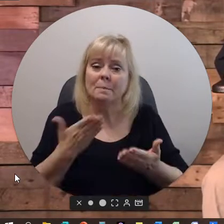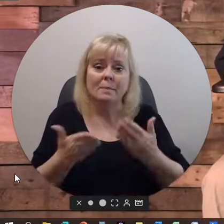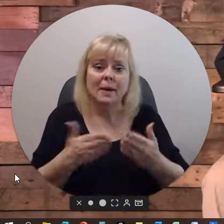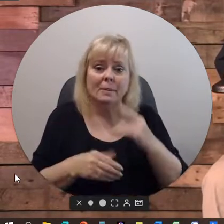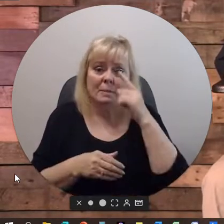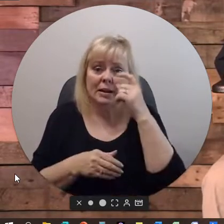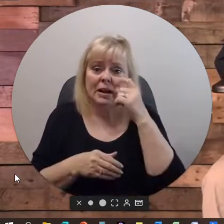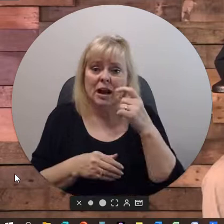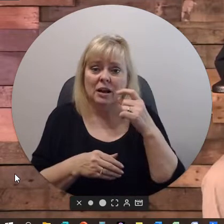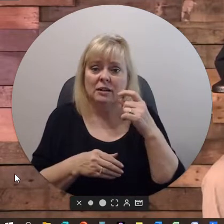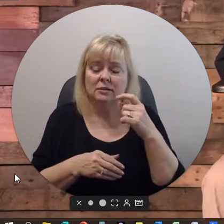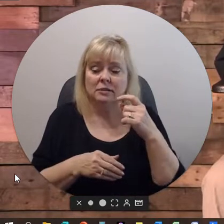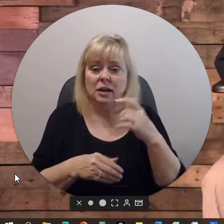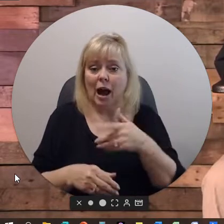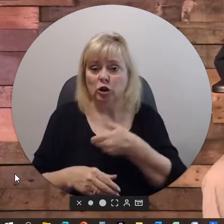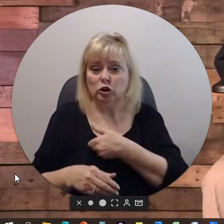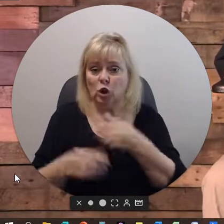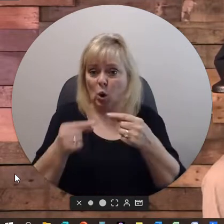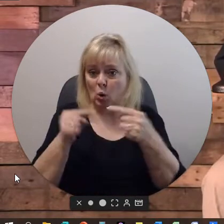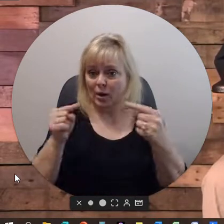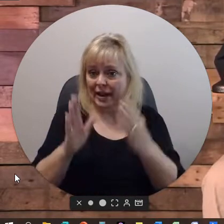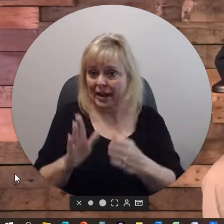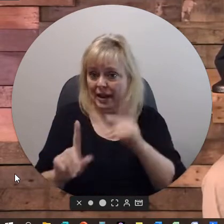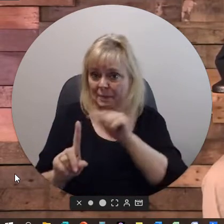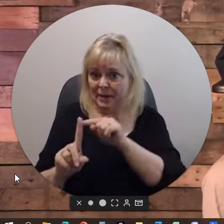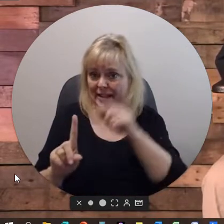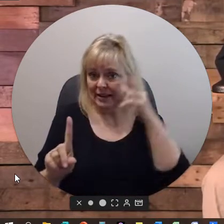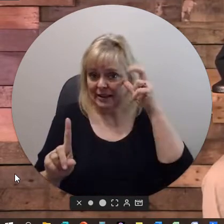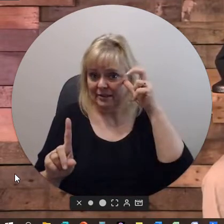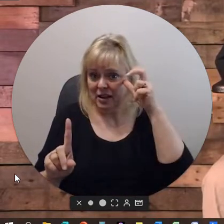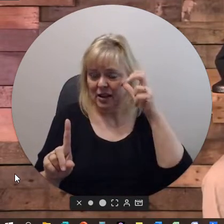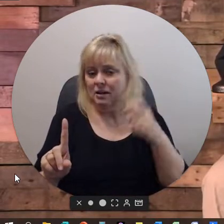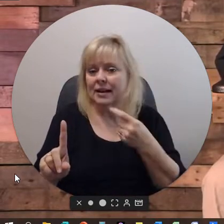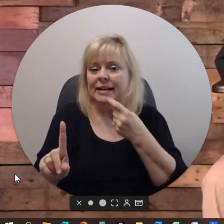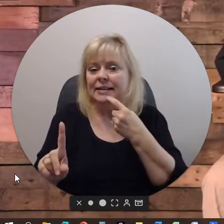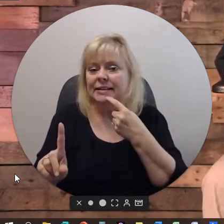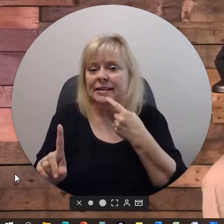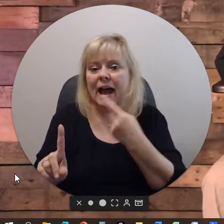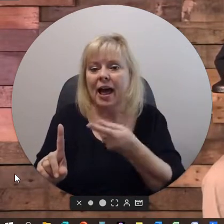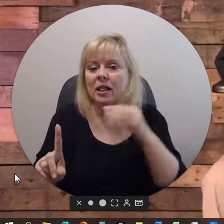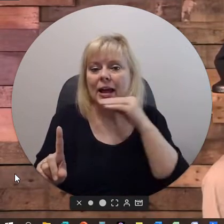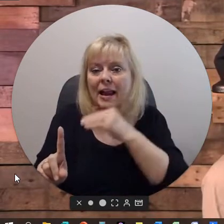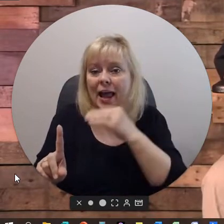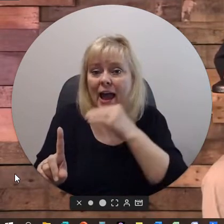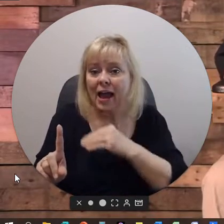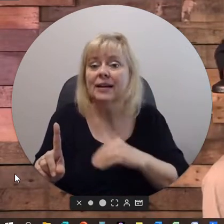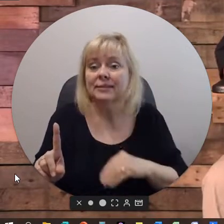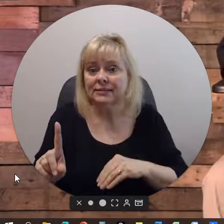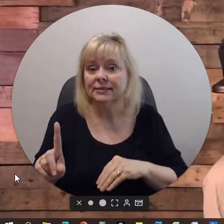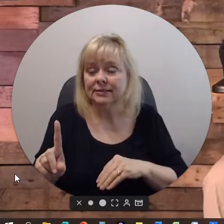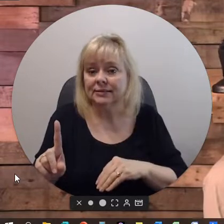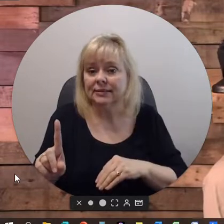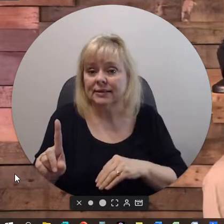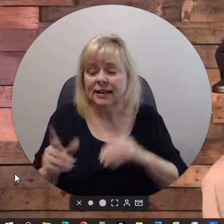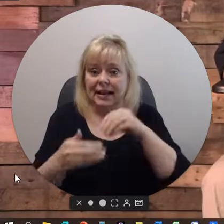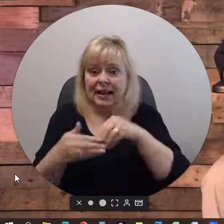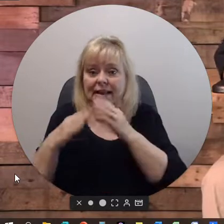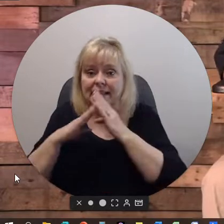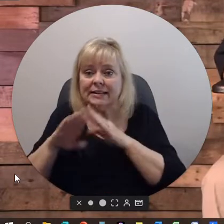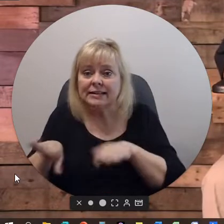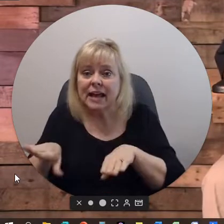souls has whispered lies into our ears, either in the silence or perhaps on the tongues of